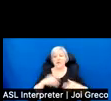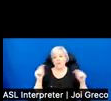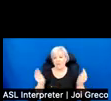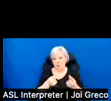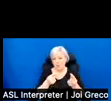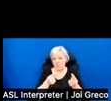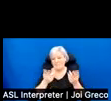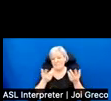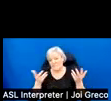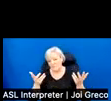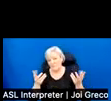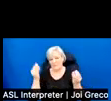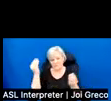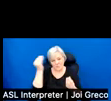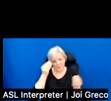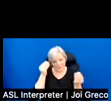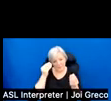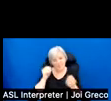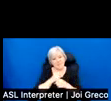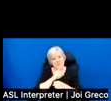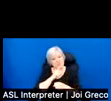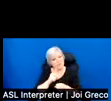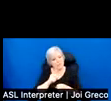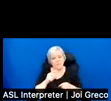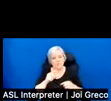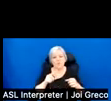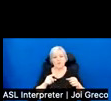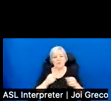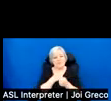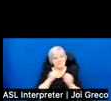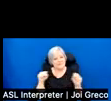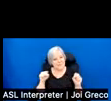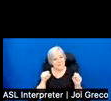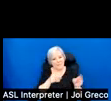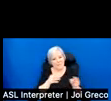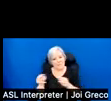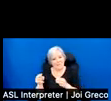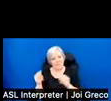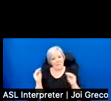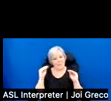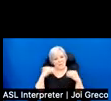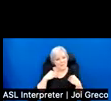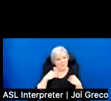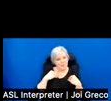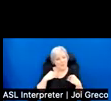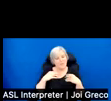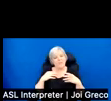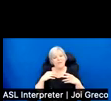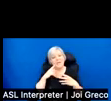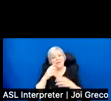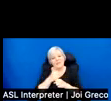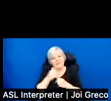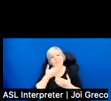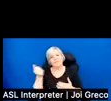And we need to look at how can we ensure the best, safest methods of implementation while achieving the